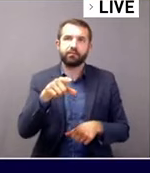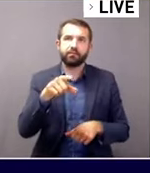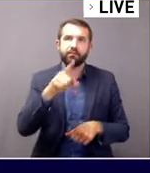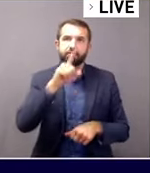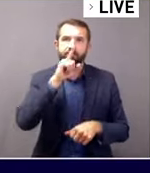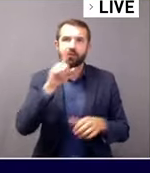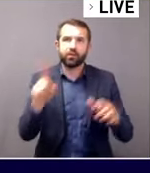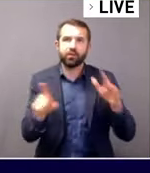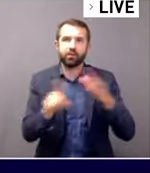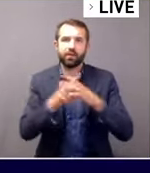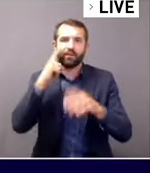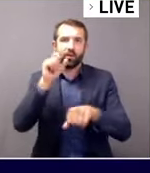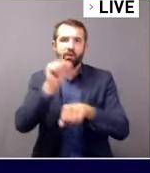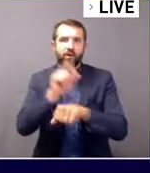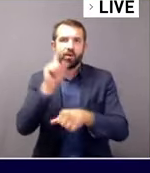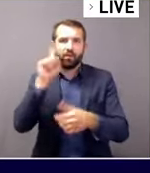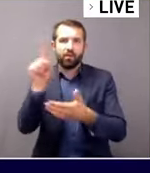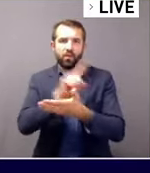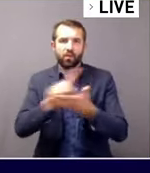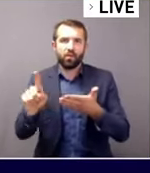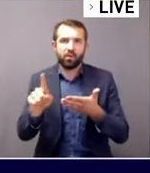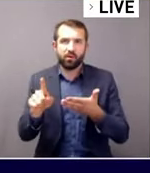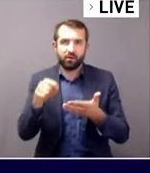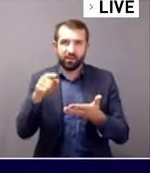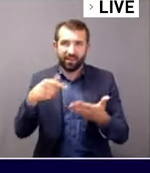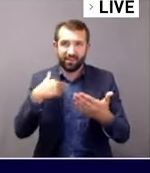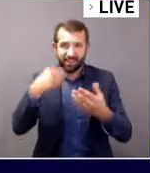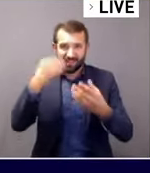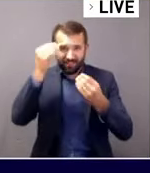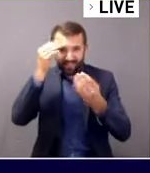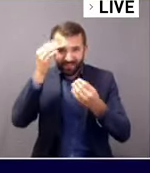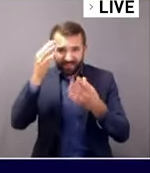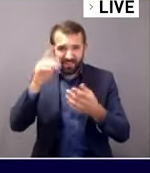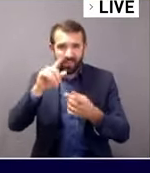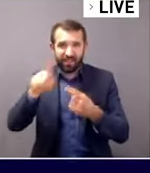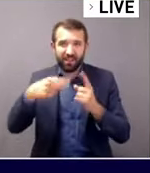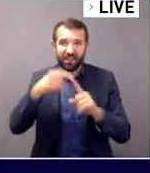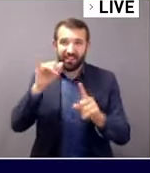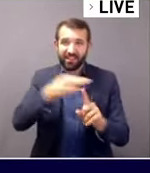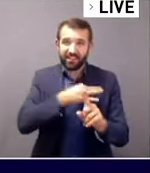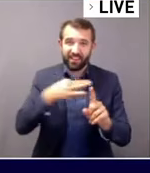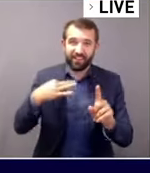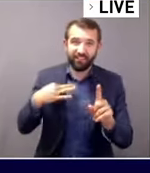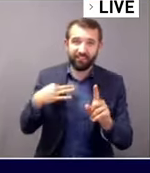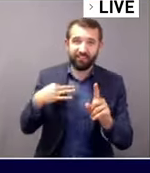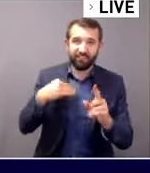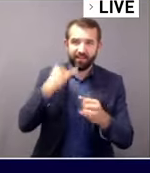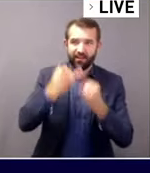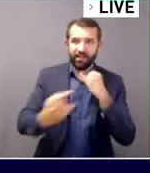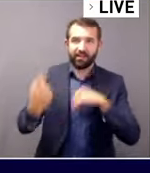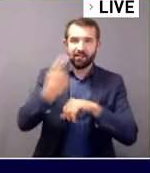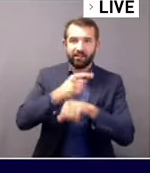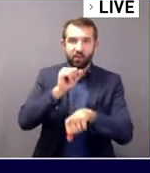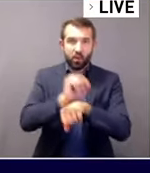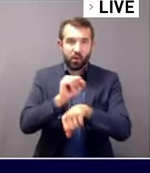us a clarified timeline on when the last time they worked? Sure, Joe. So